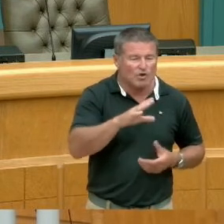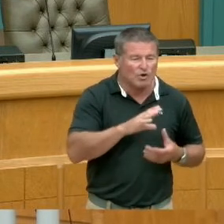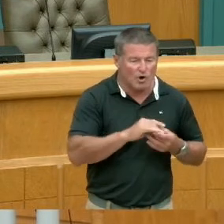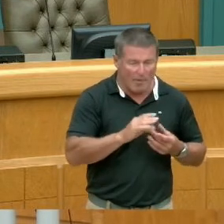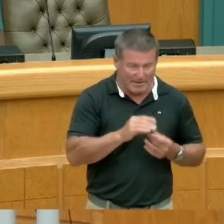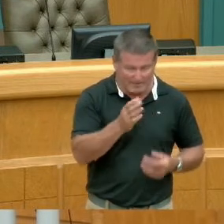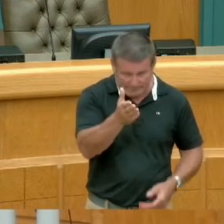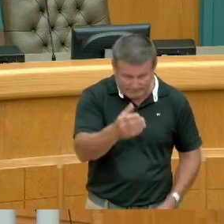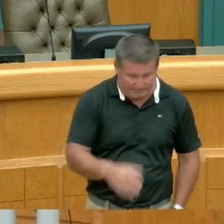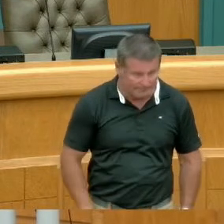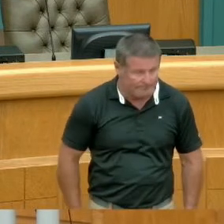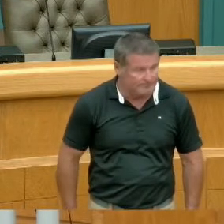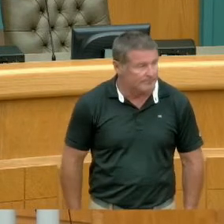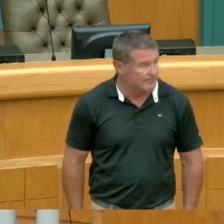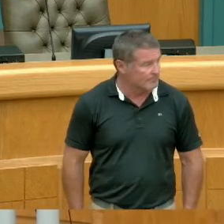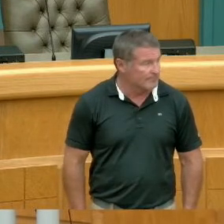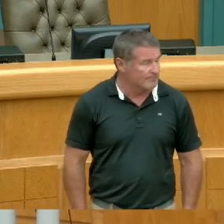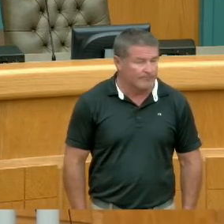that. Thank you.